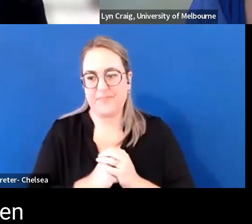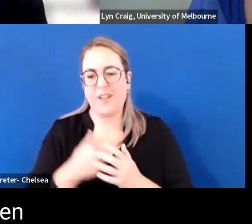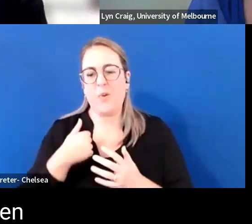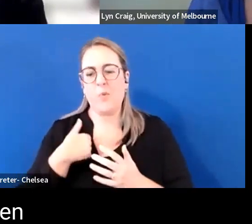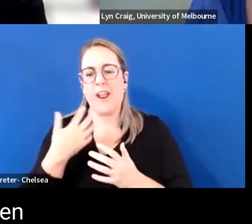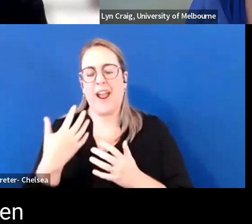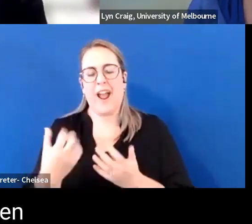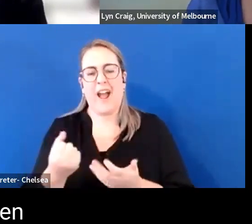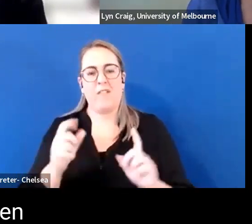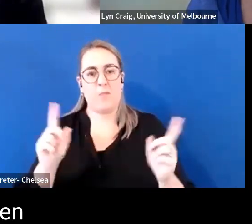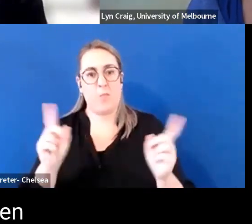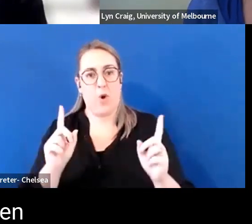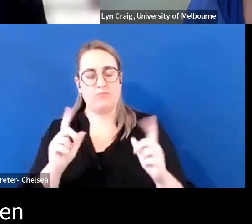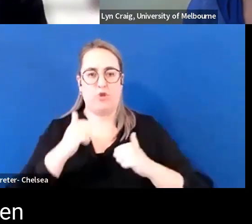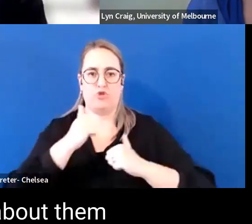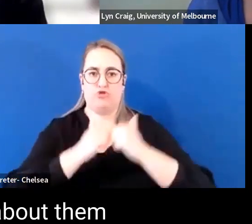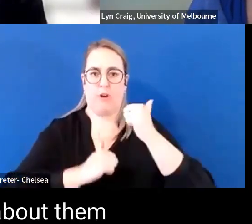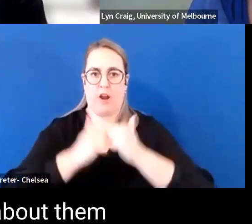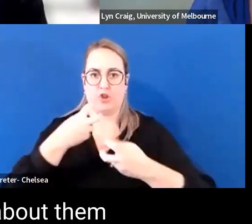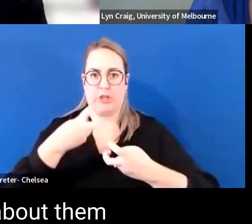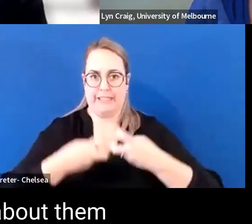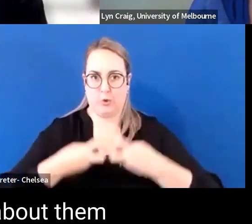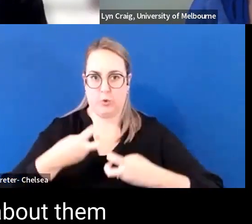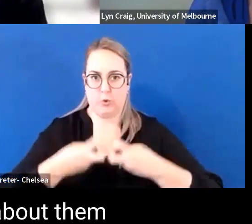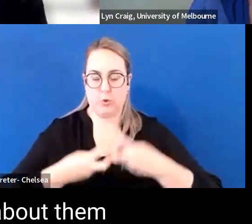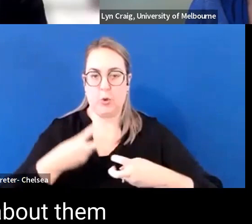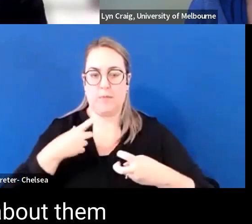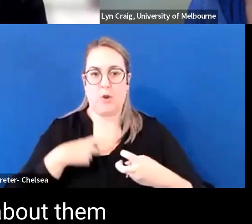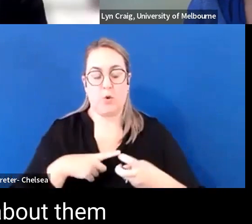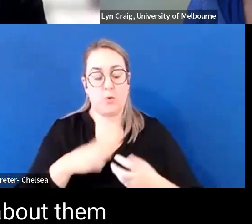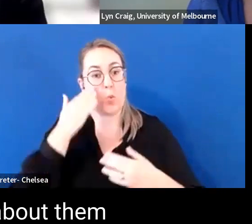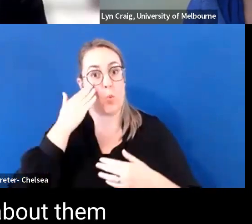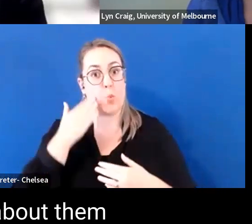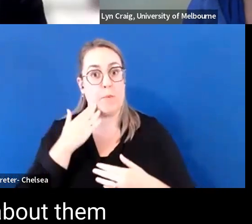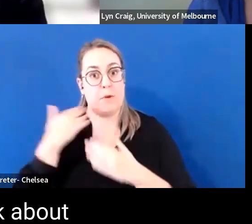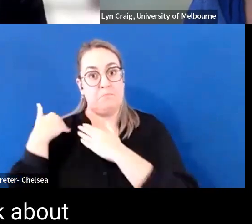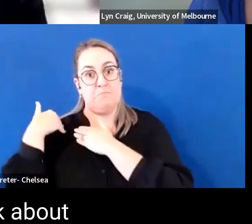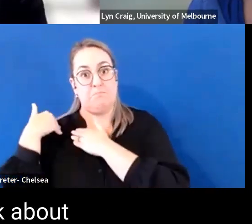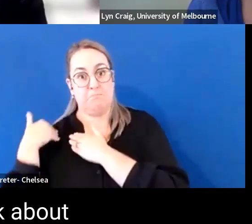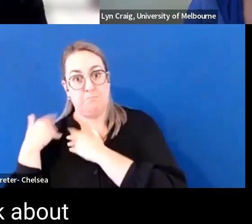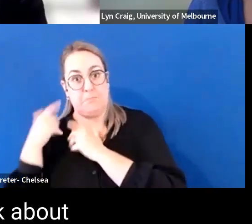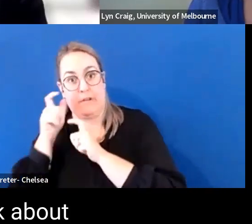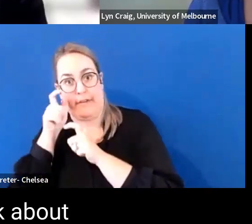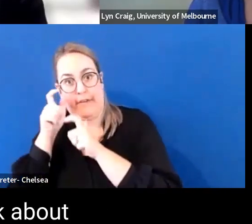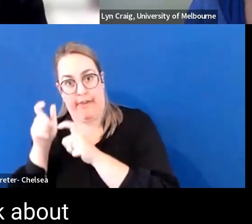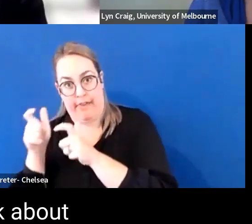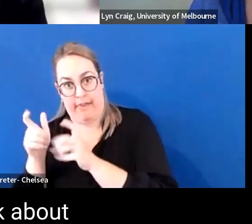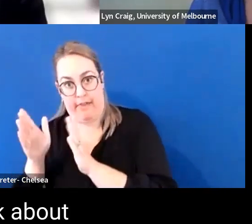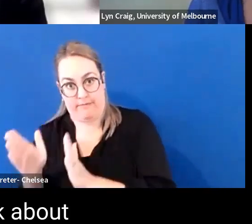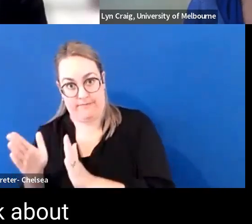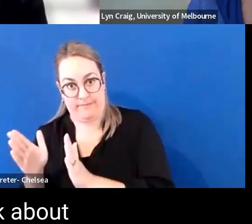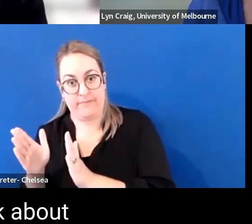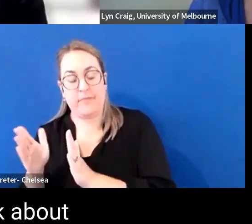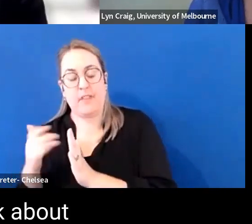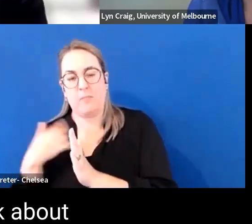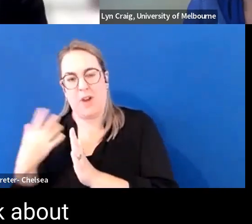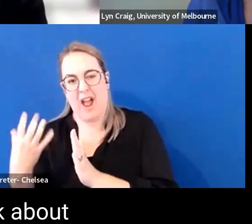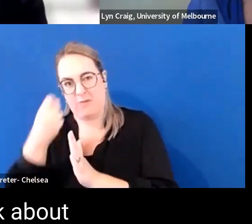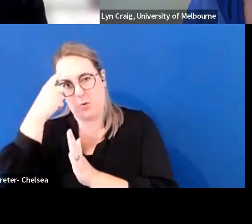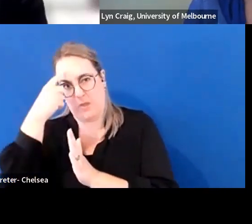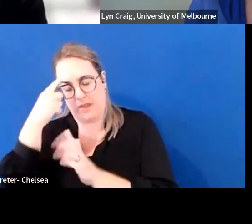women being responsible for care. So when we think about them in the workforce, we have to think about the